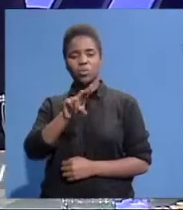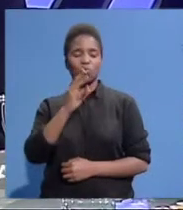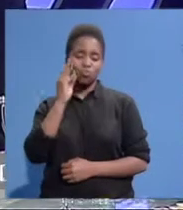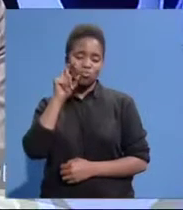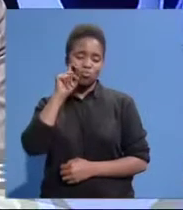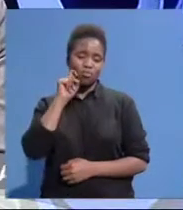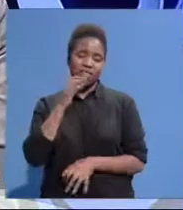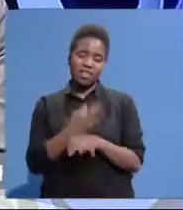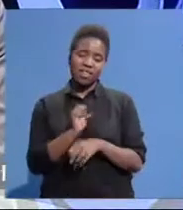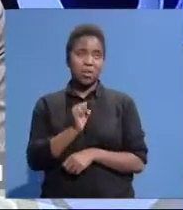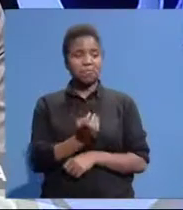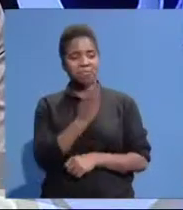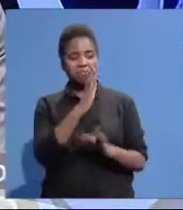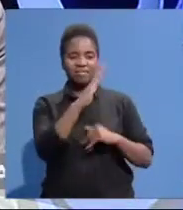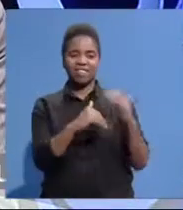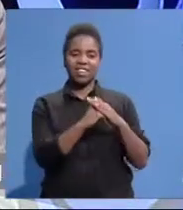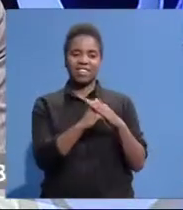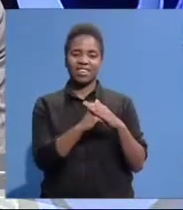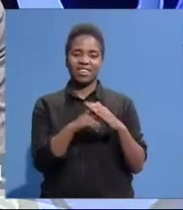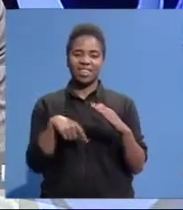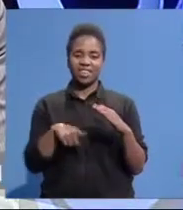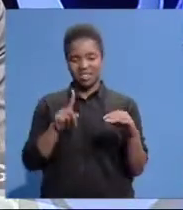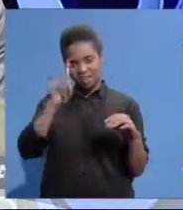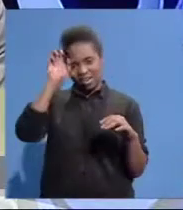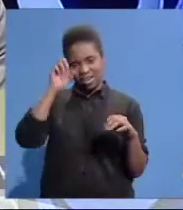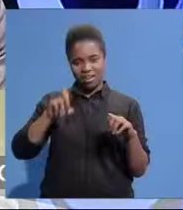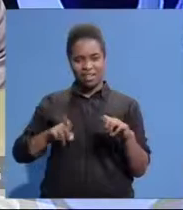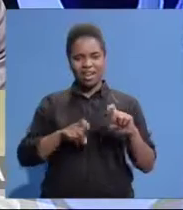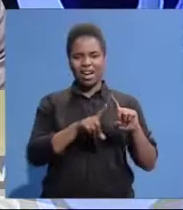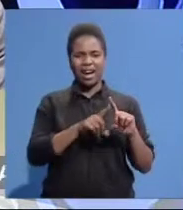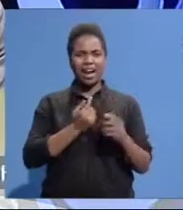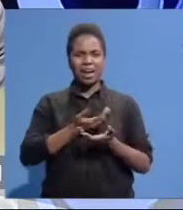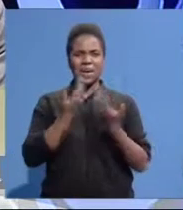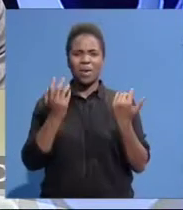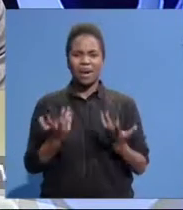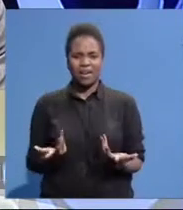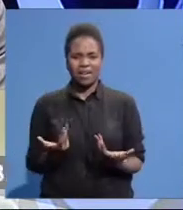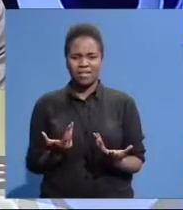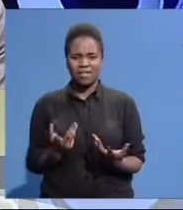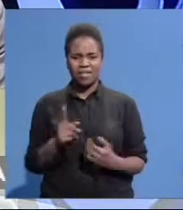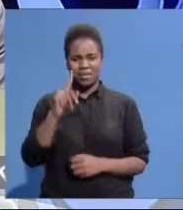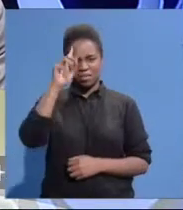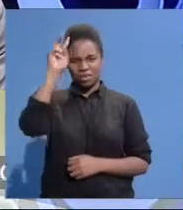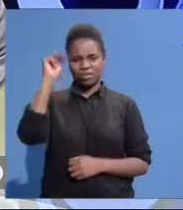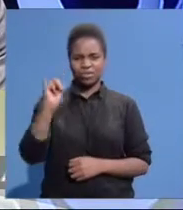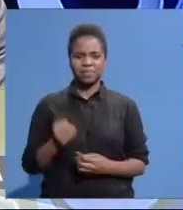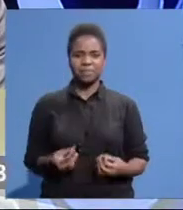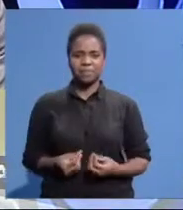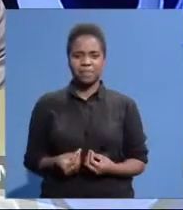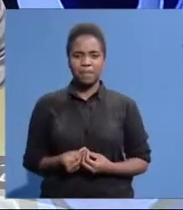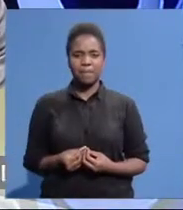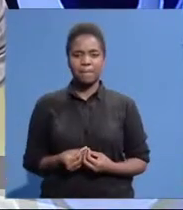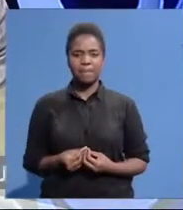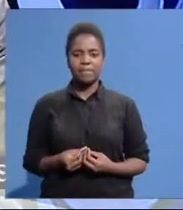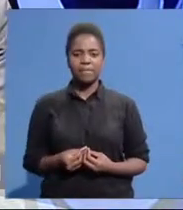Well, you know, I'm not quite sure how Mr. Mandela rationalized that, because my late grandfather was always the advanced